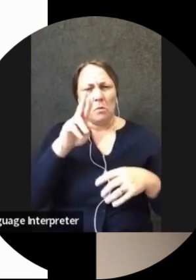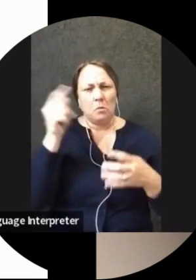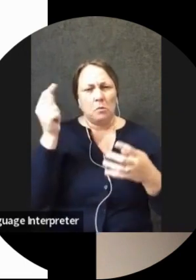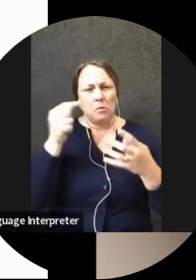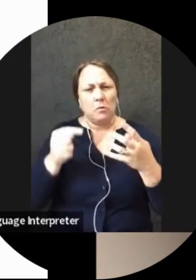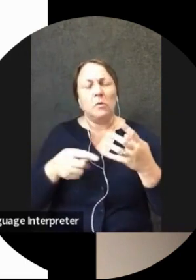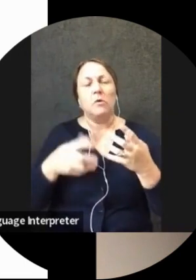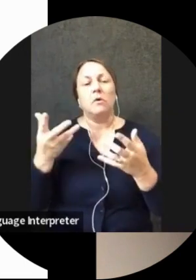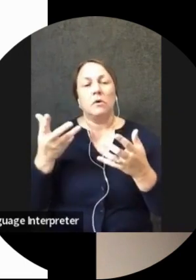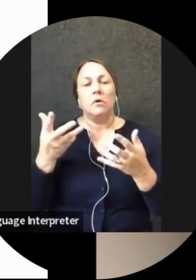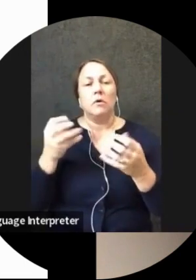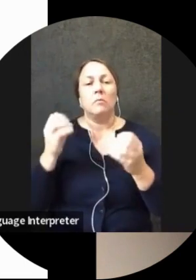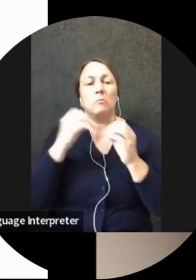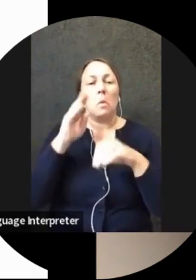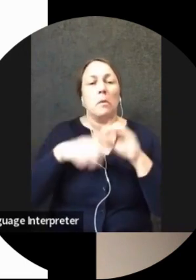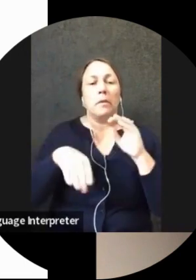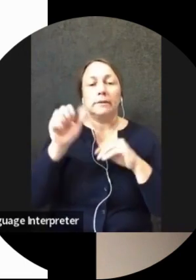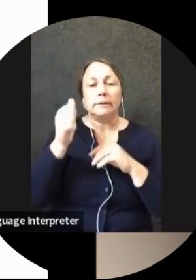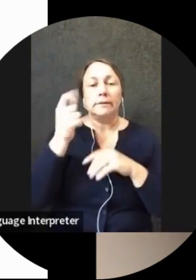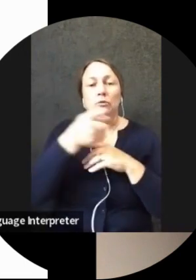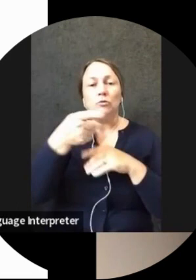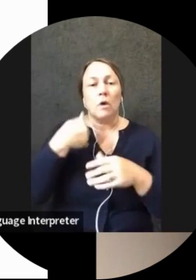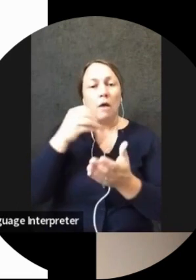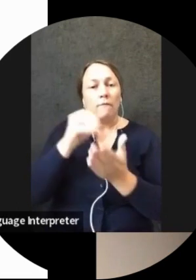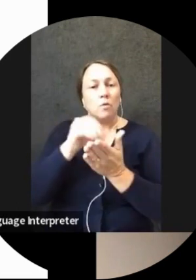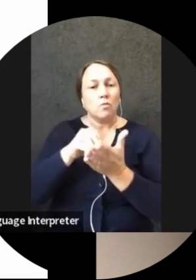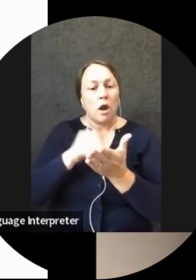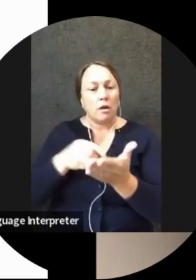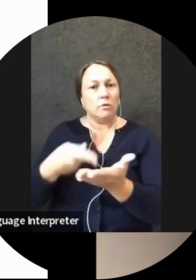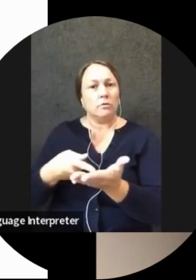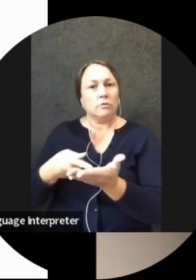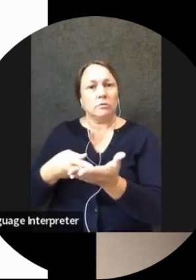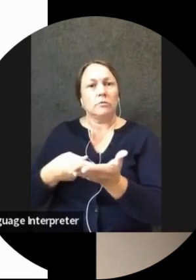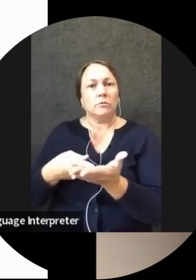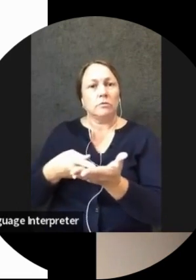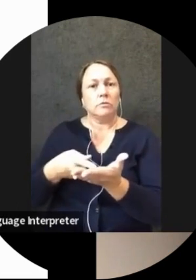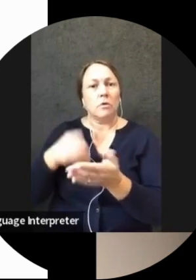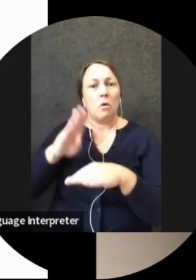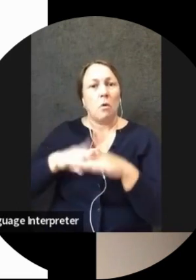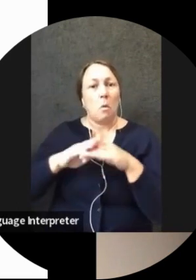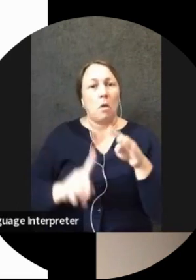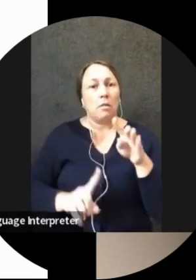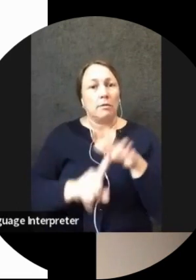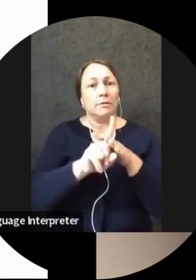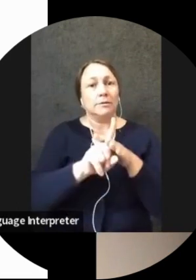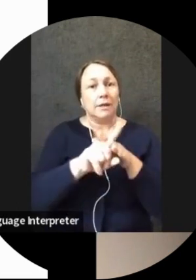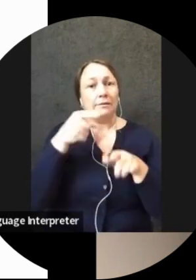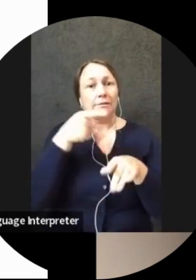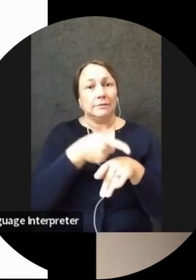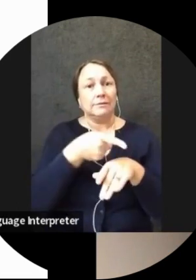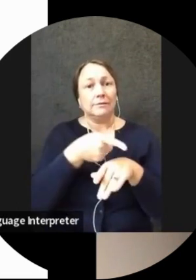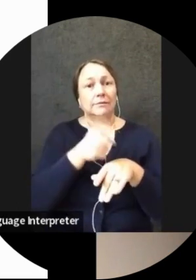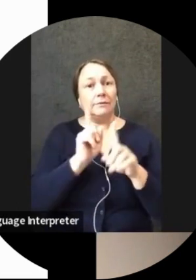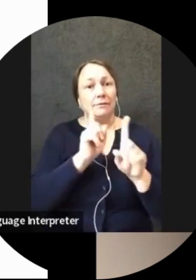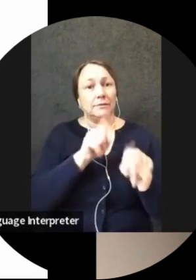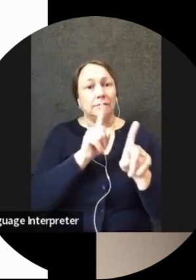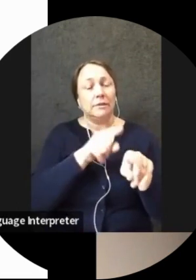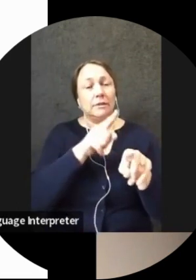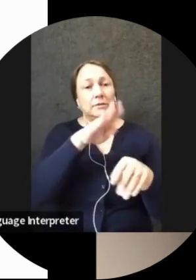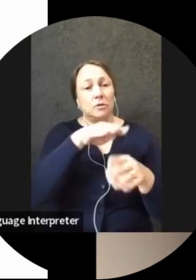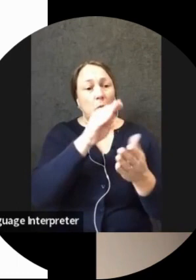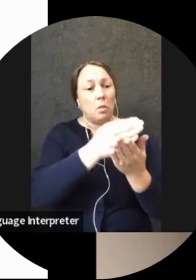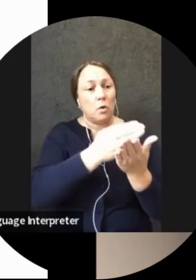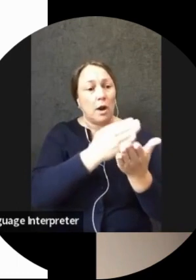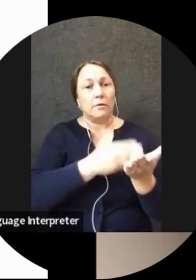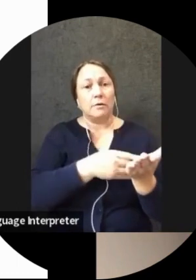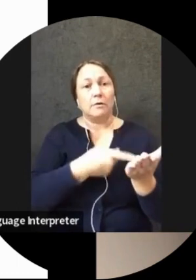10 days or whatever, you will have a record, because on the attendance records, it will likely show